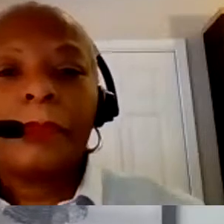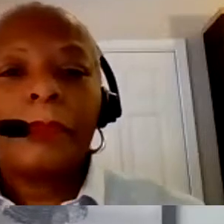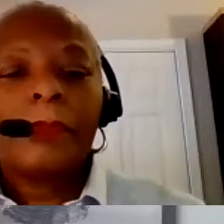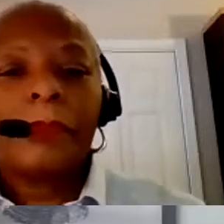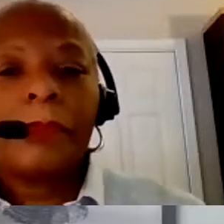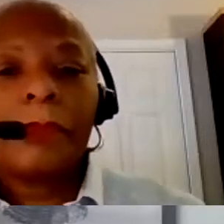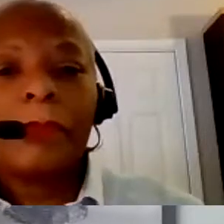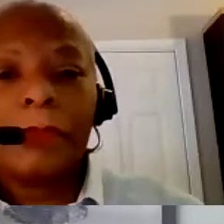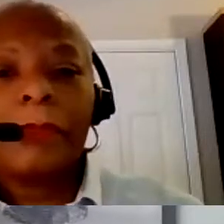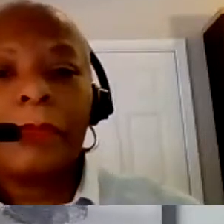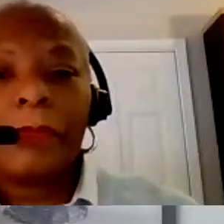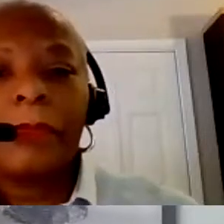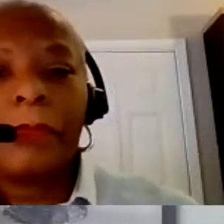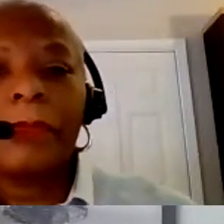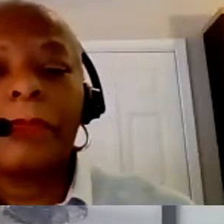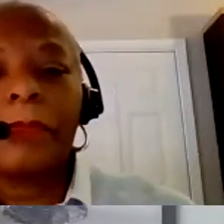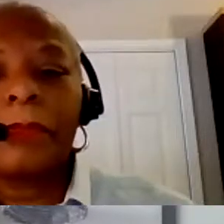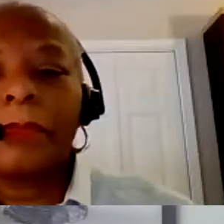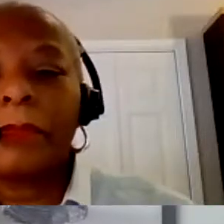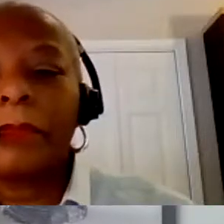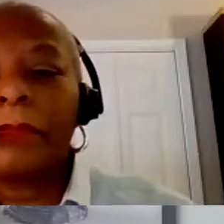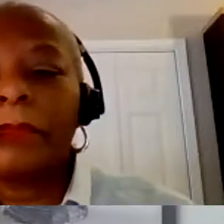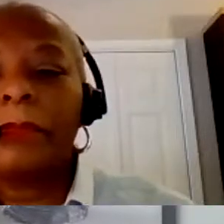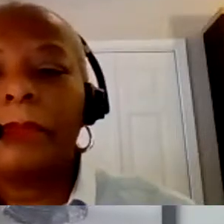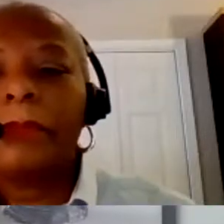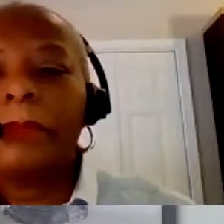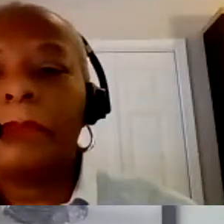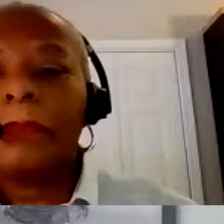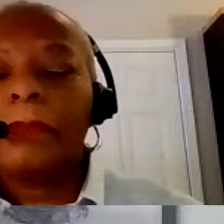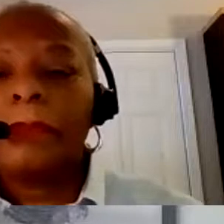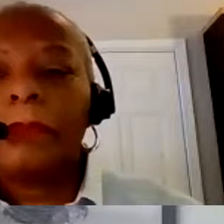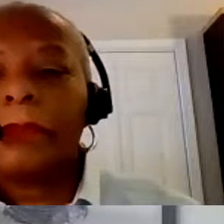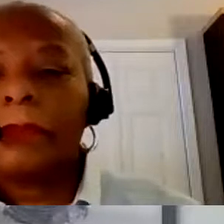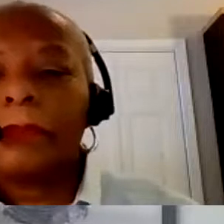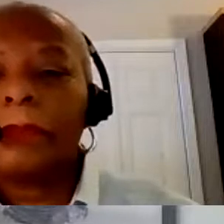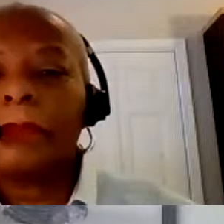depending on which position you are. Let's say our